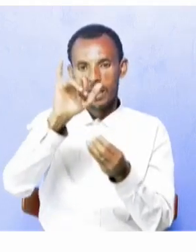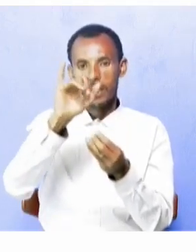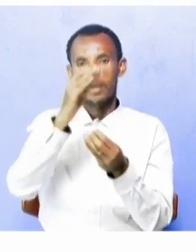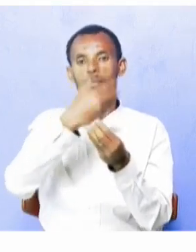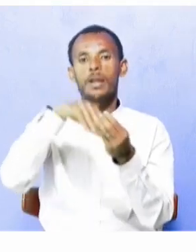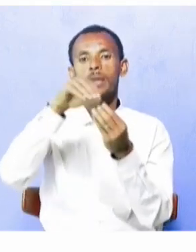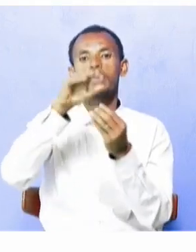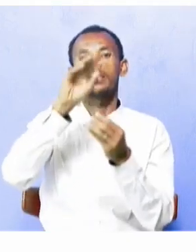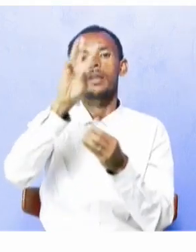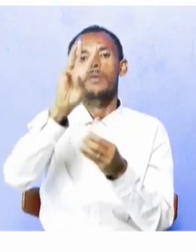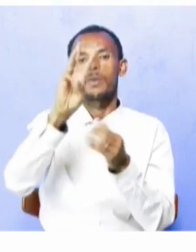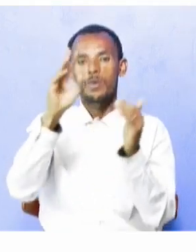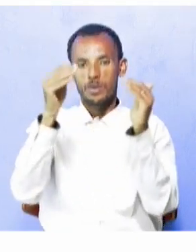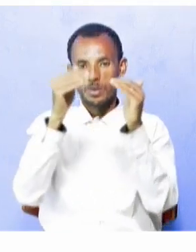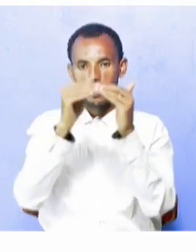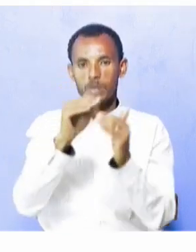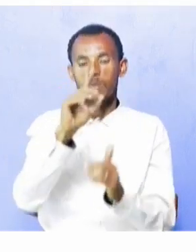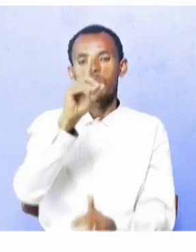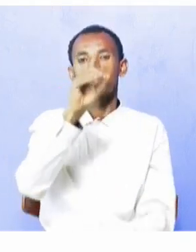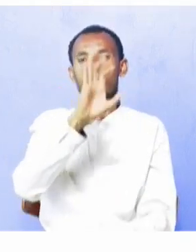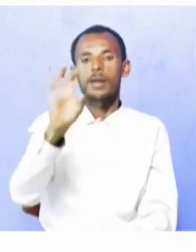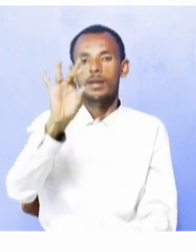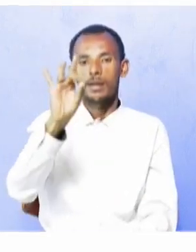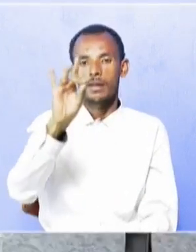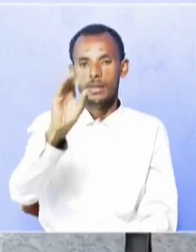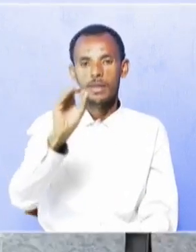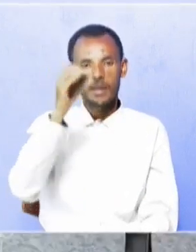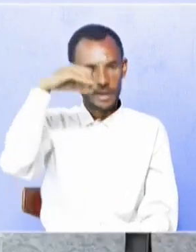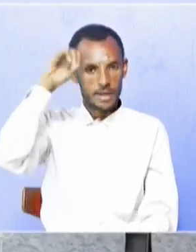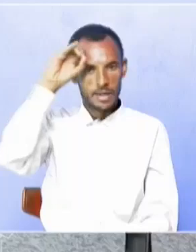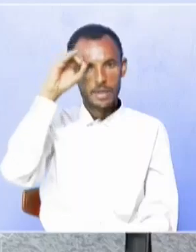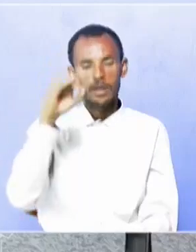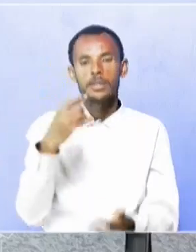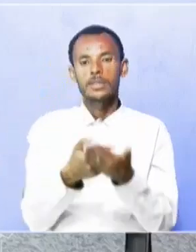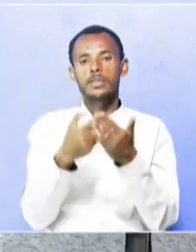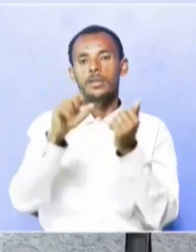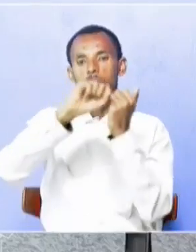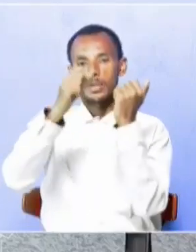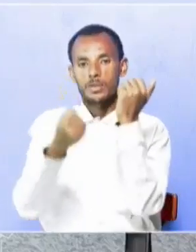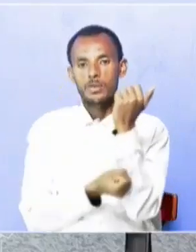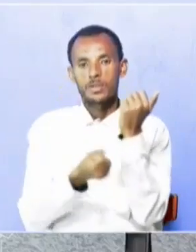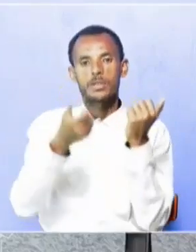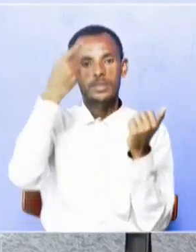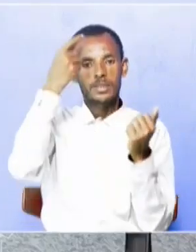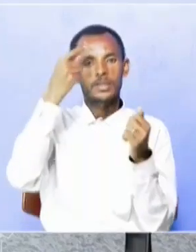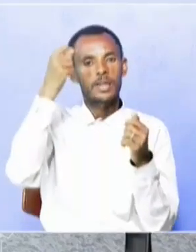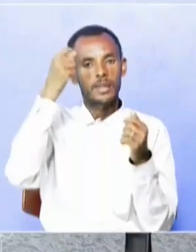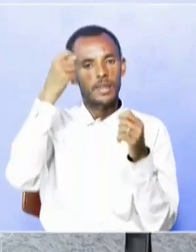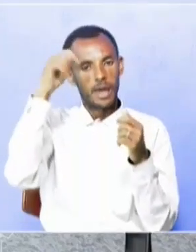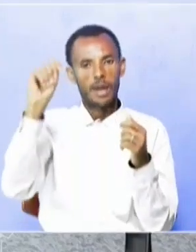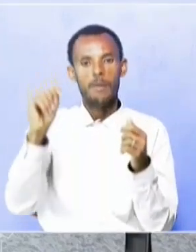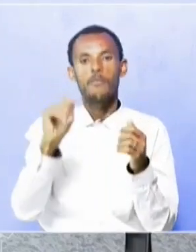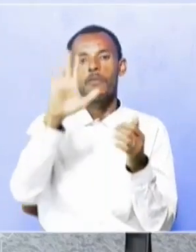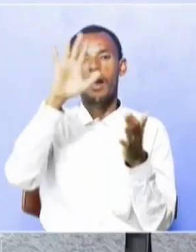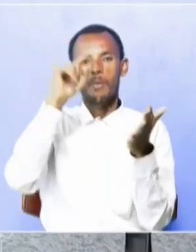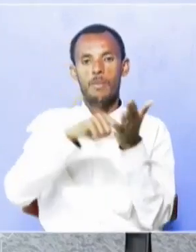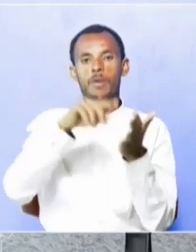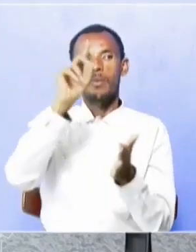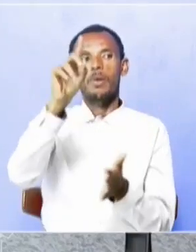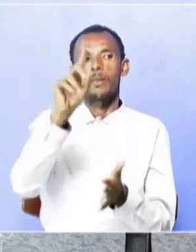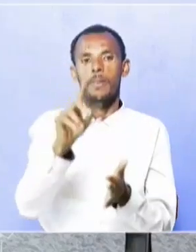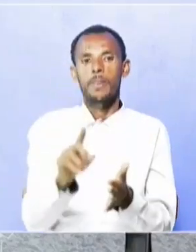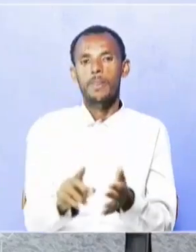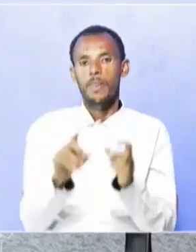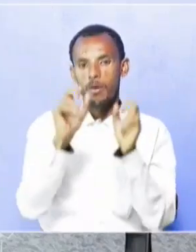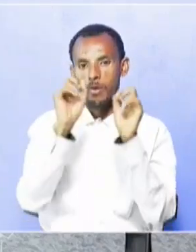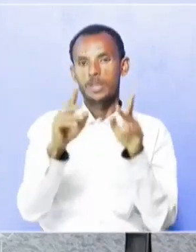is 180 degrees. Okay, this is based on the theorem that we have seen in 5.1.